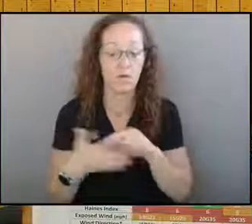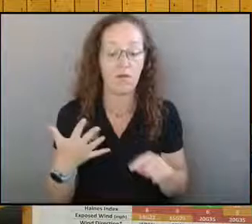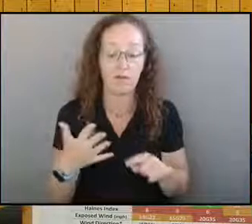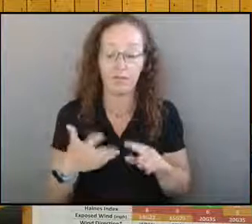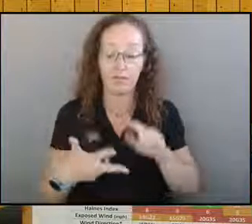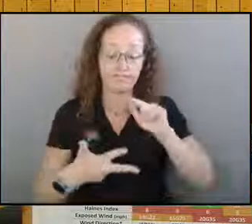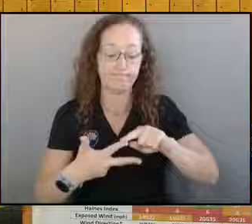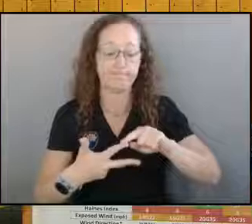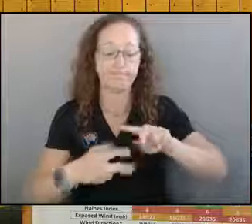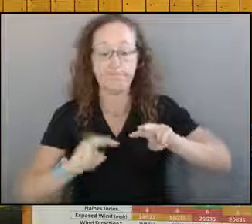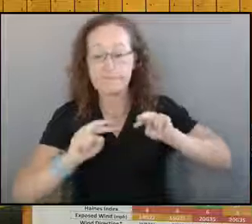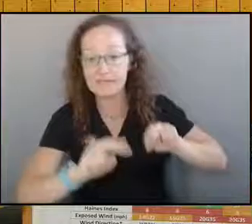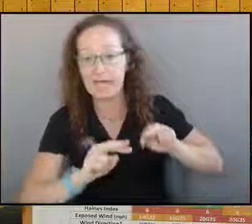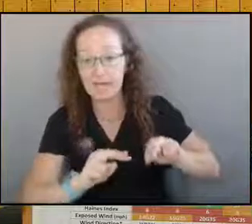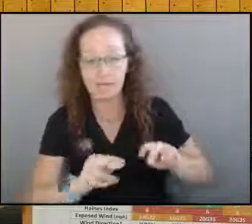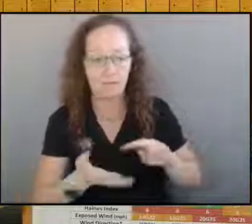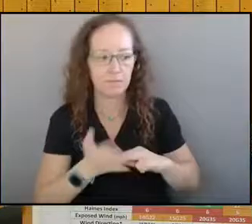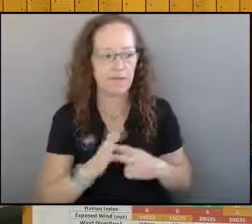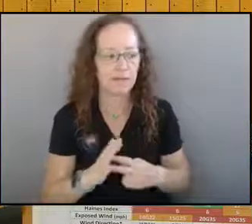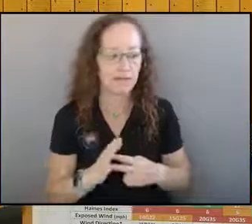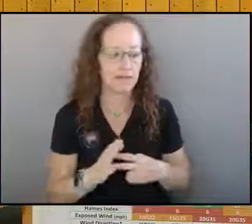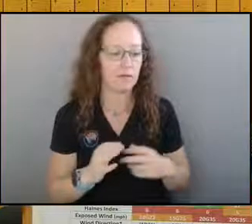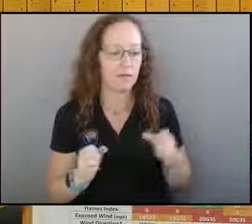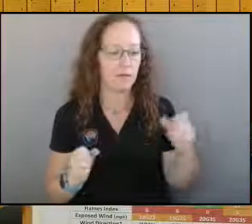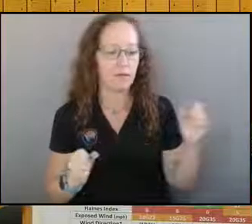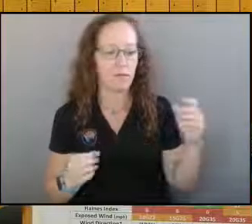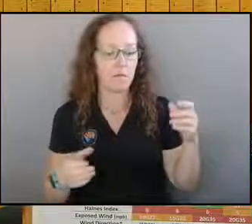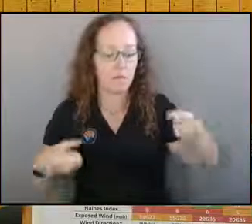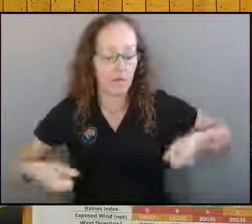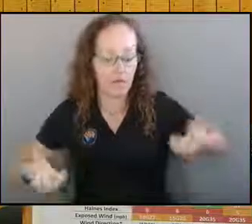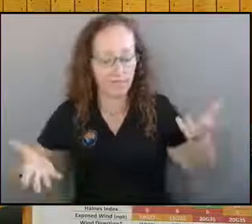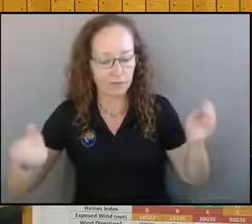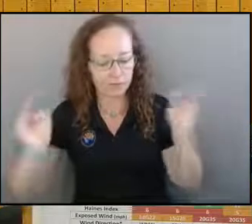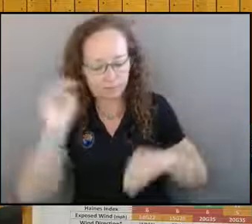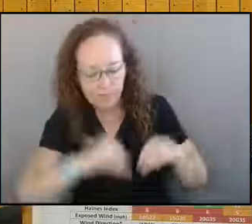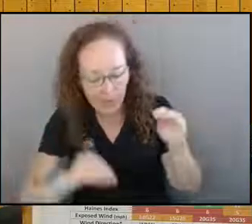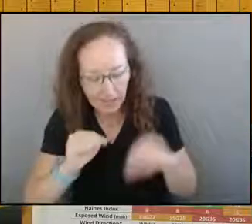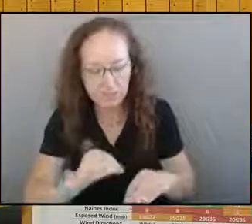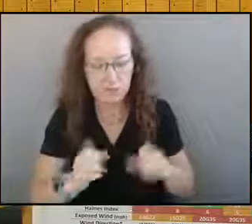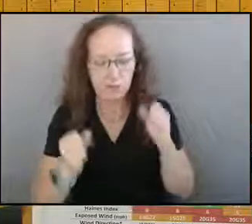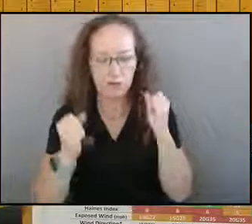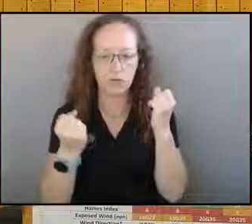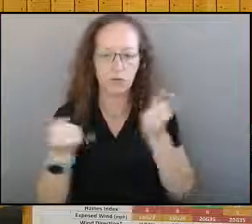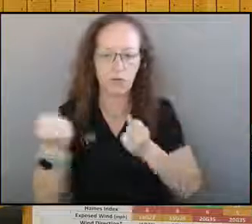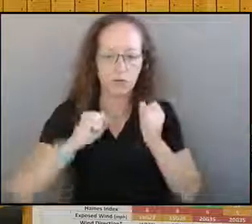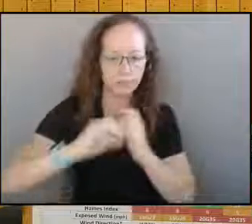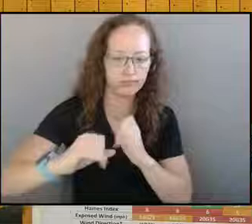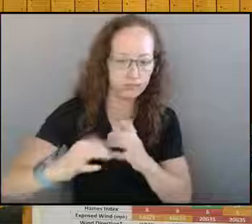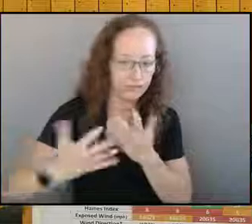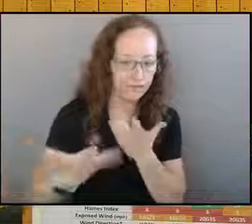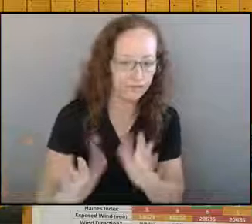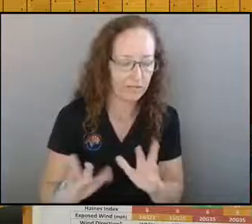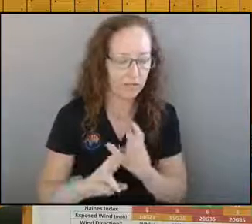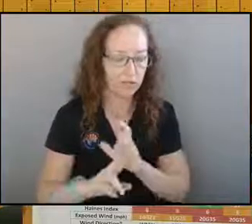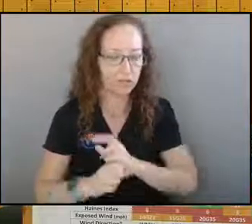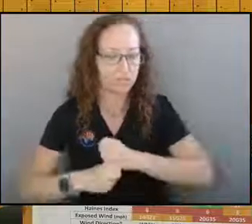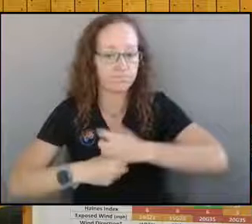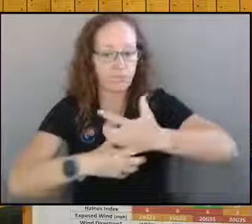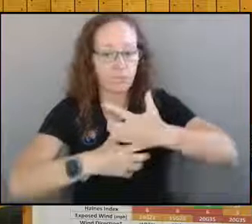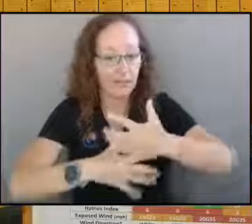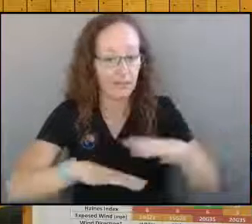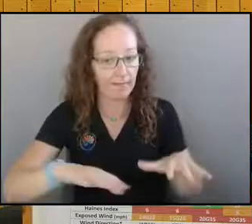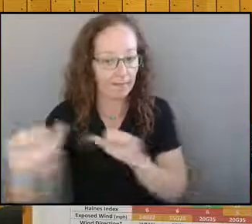loaded and be ready to go. You can see on the map behind us why we're so concerned with this corridor right